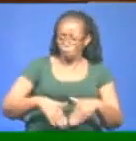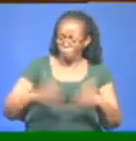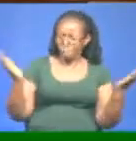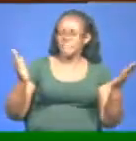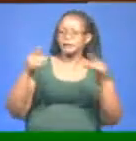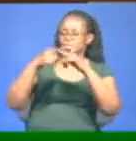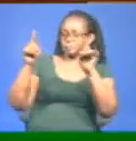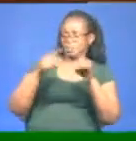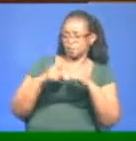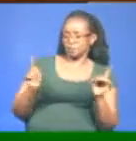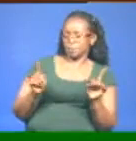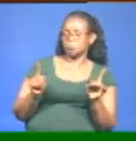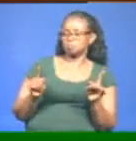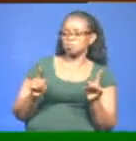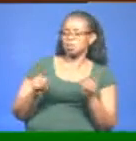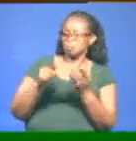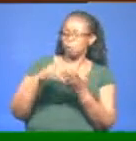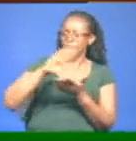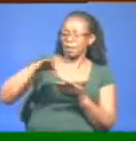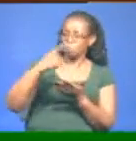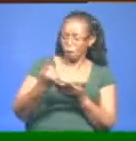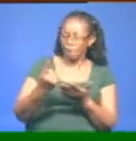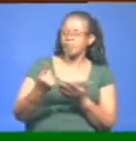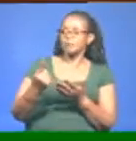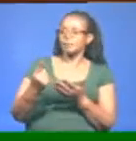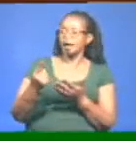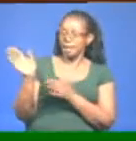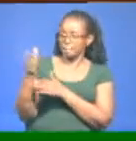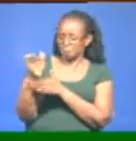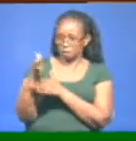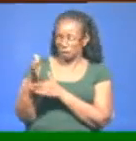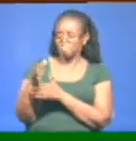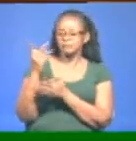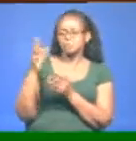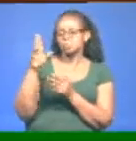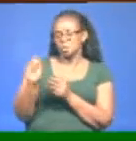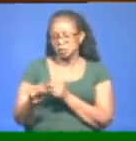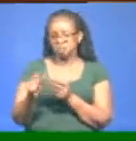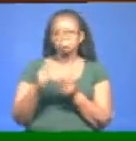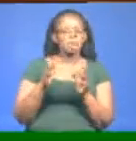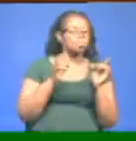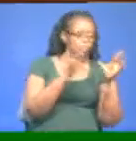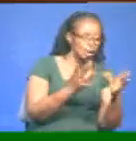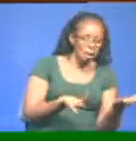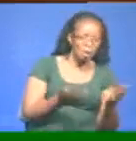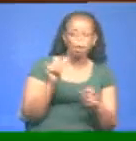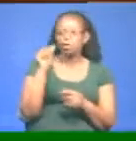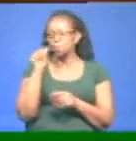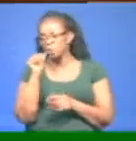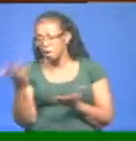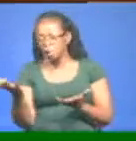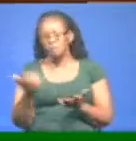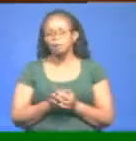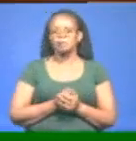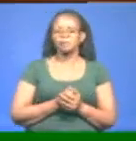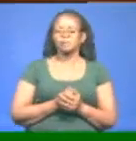various parts of the foreign countries, if it's US, if it's Australia, if it's UK, if it's whatever country the